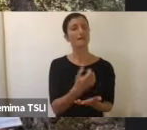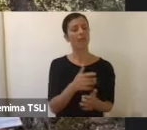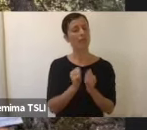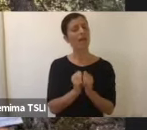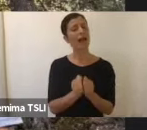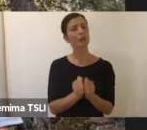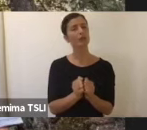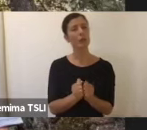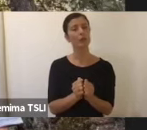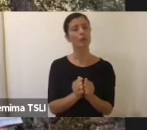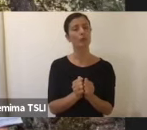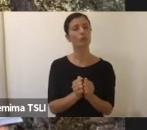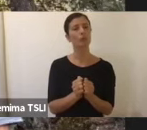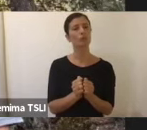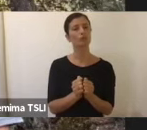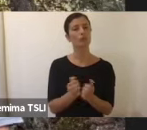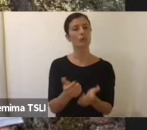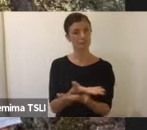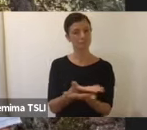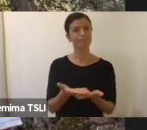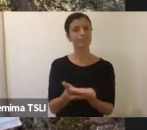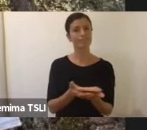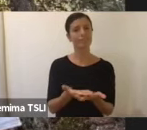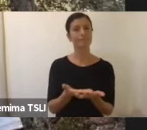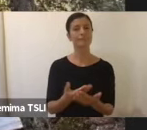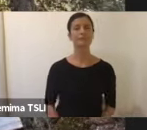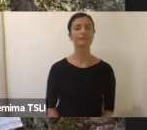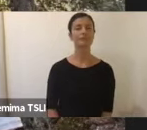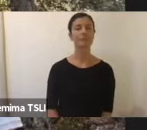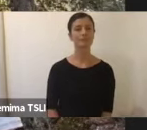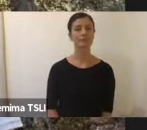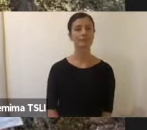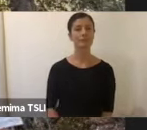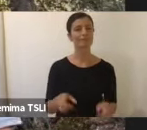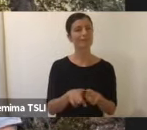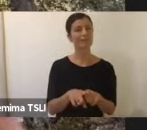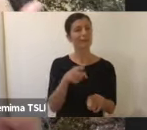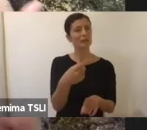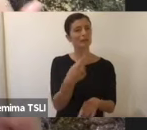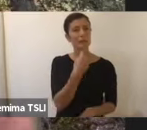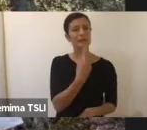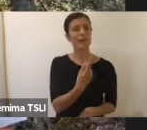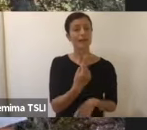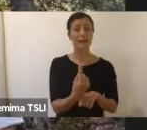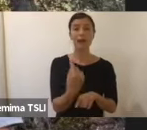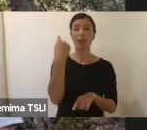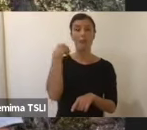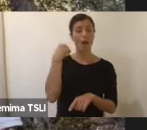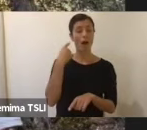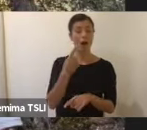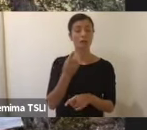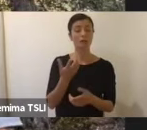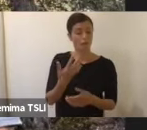and um you know it partly has to do with like what you were saying you have you in the past would have a lot of presumptions about